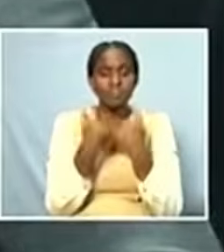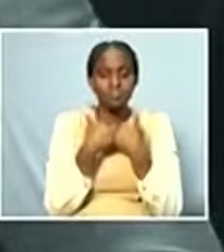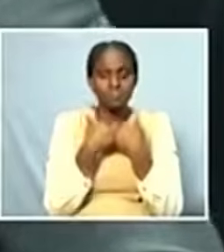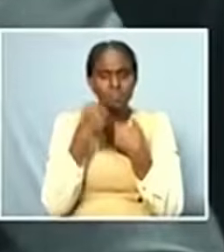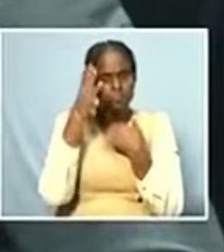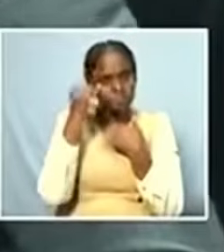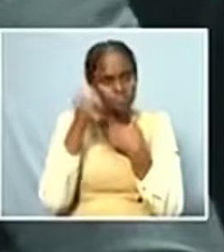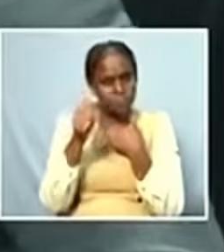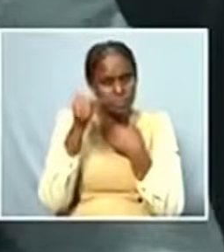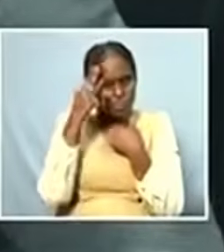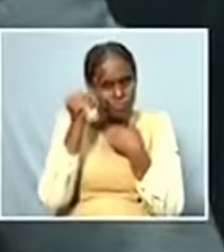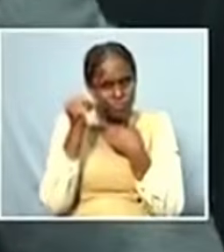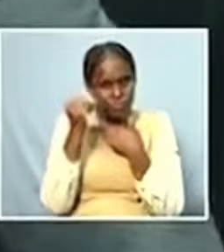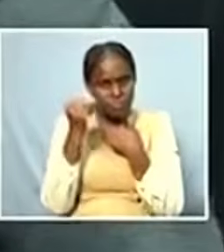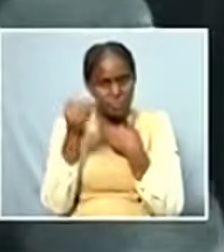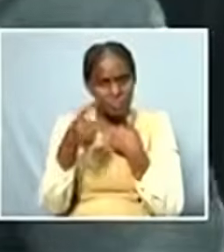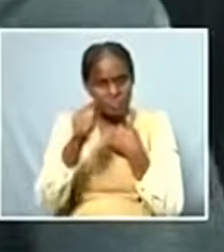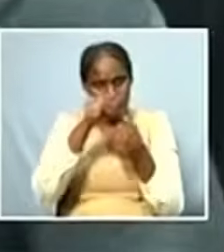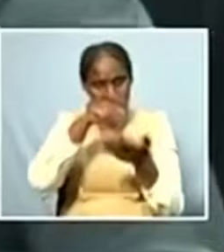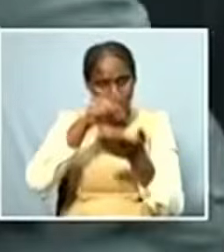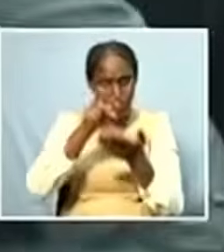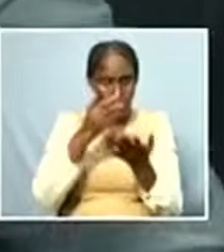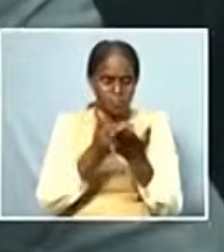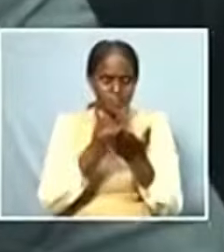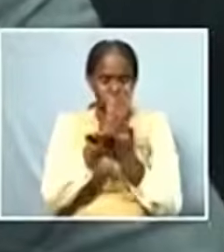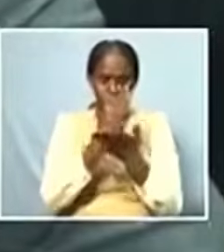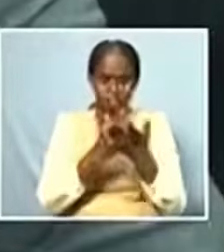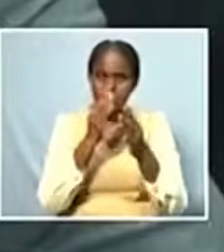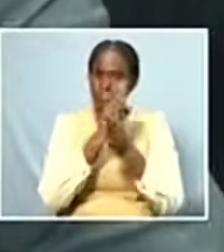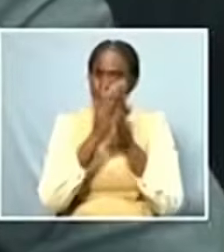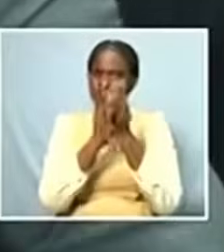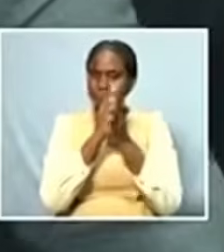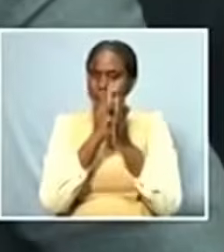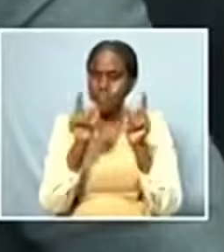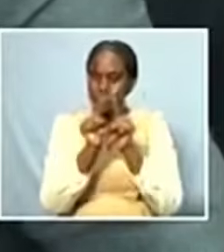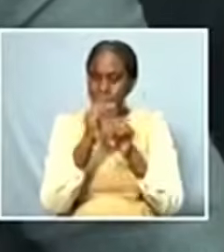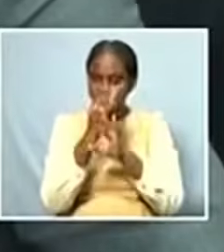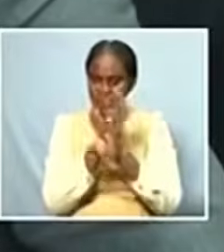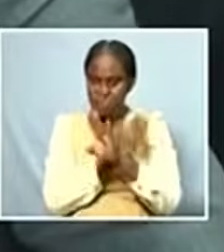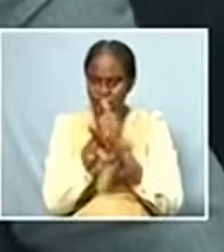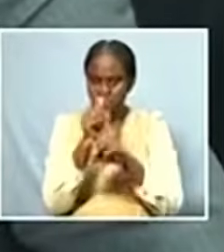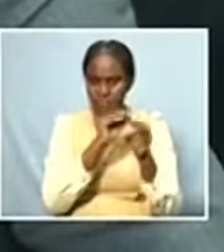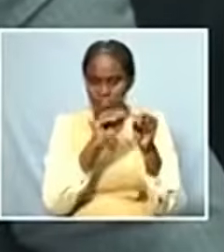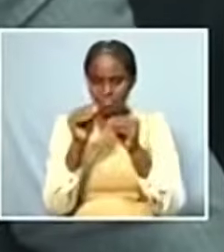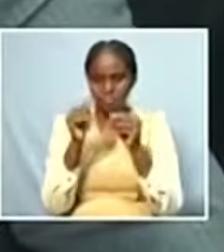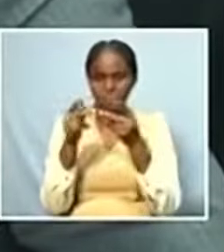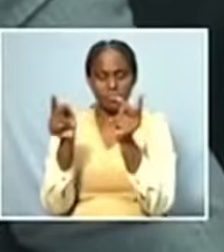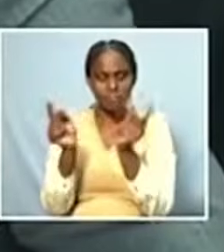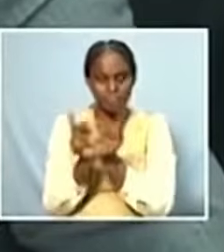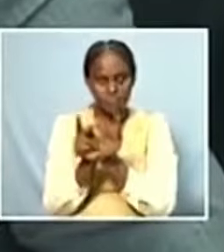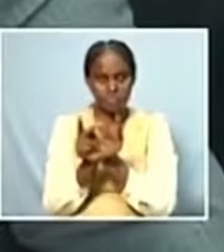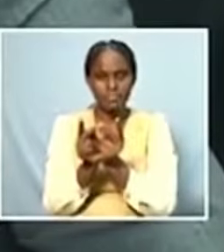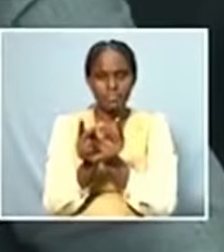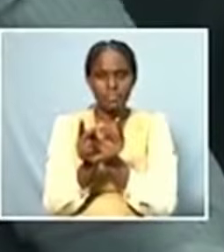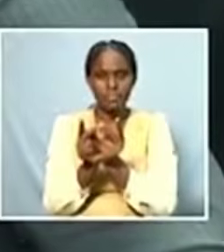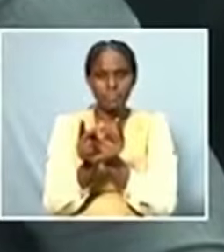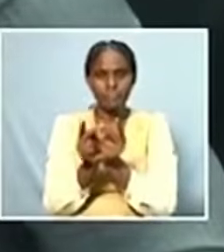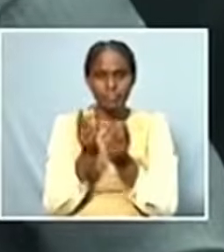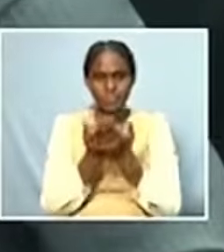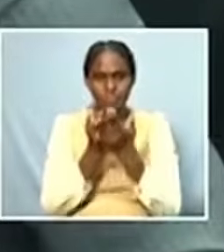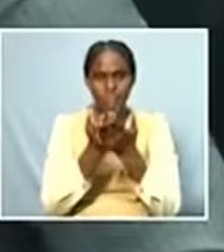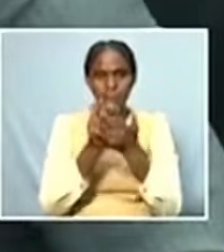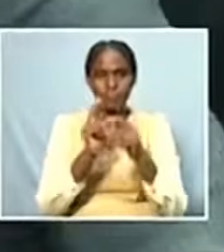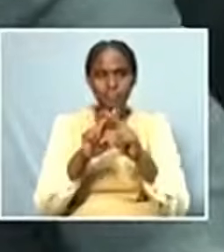Why is it that you paid some of these contractors before they moved on site? I submit.